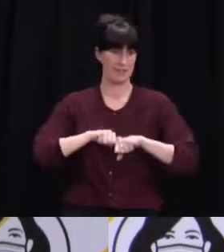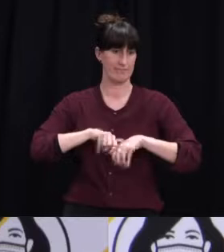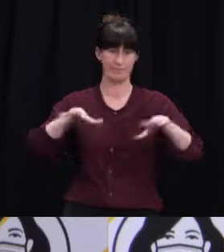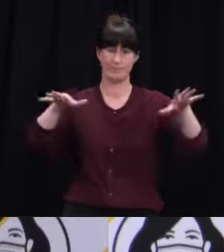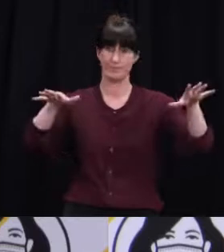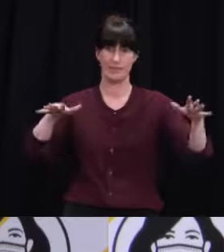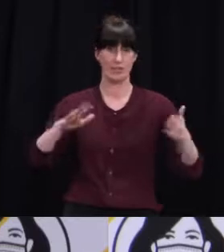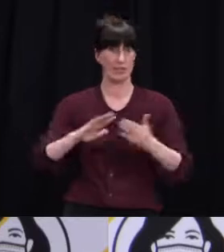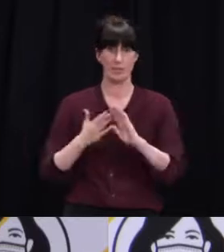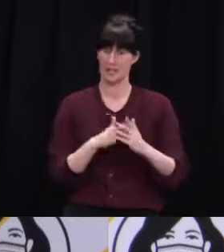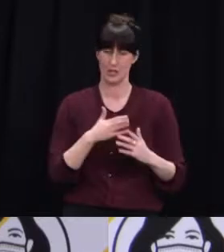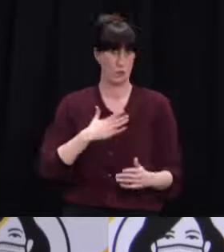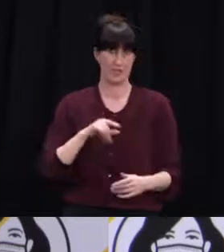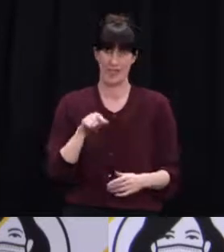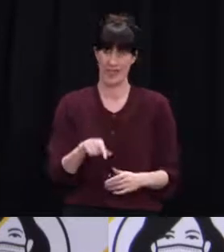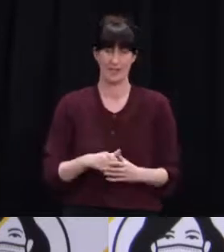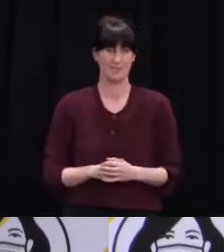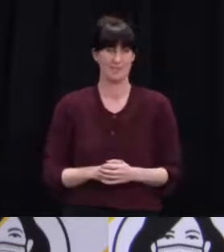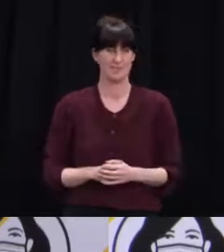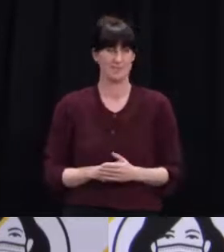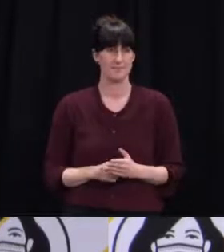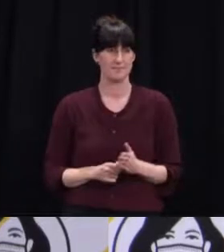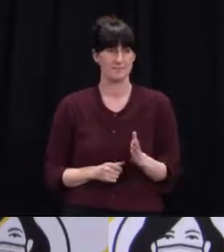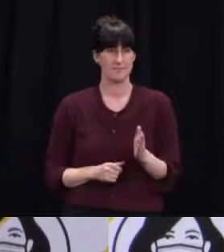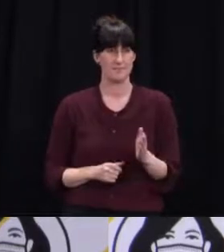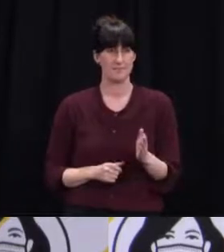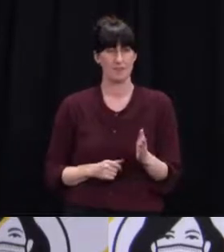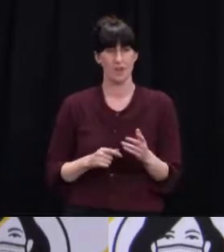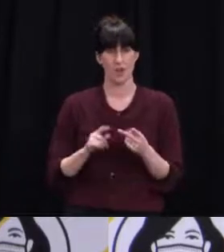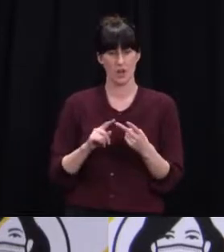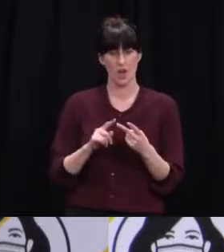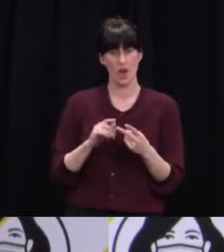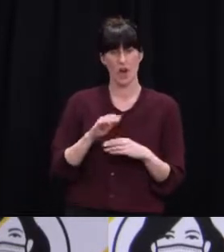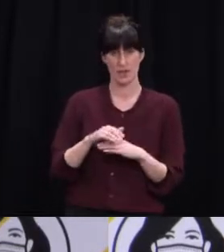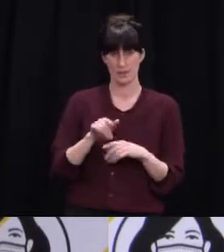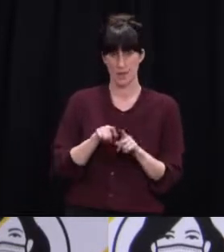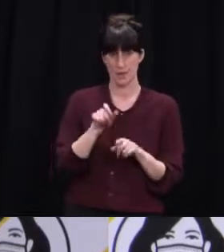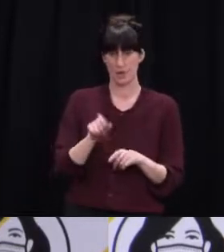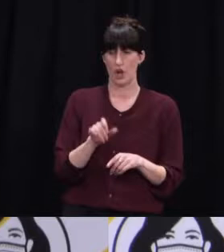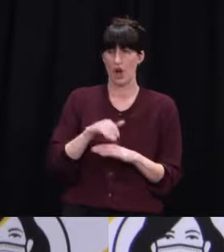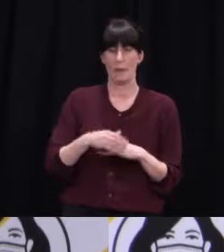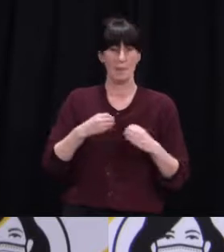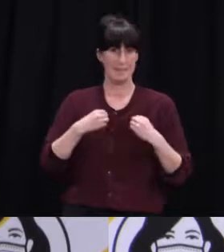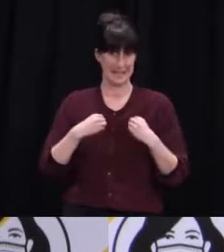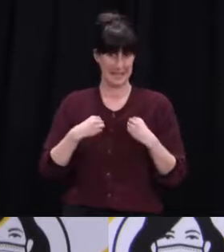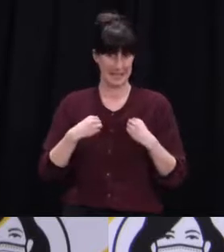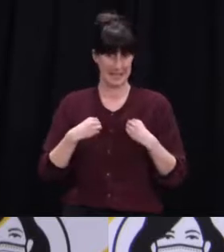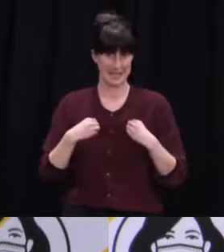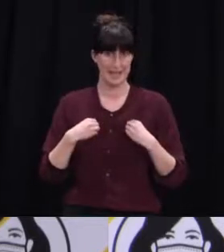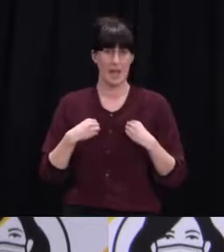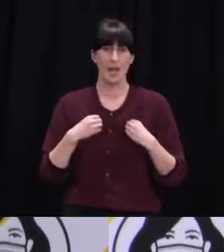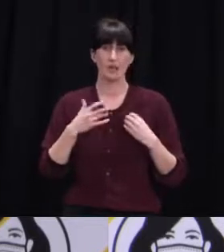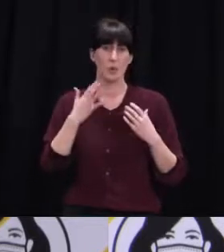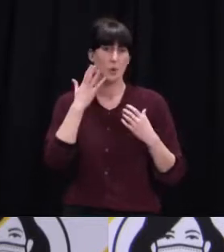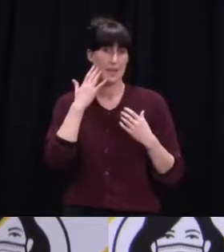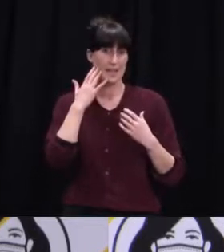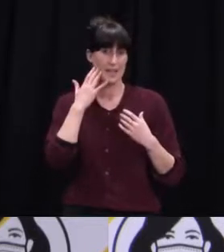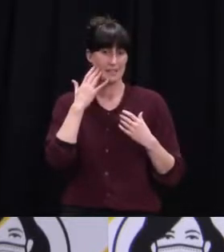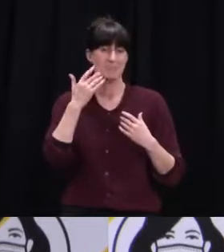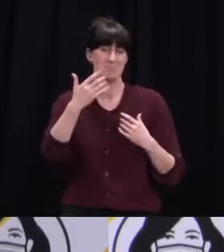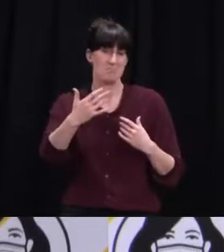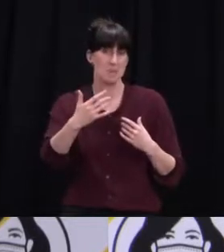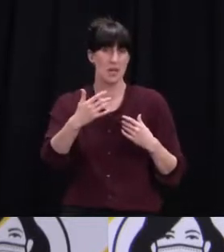not there yet, and we're certainly not willing to give up before we get to that point. And sort of separately, what indication can you